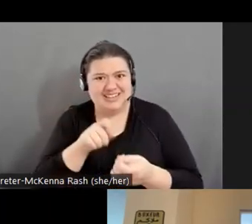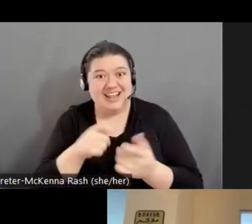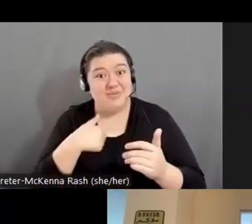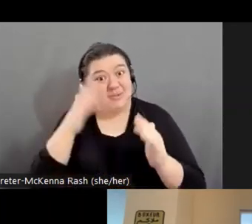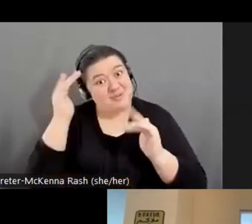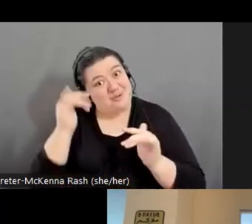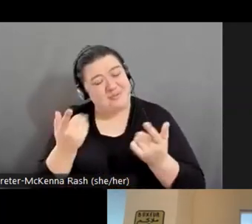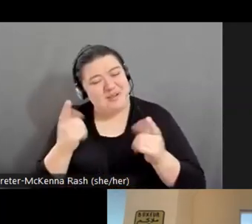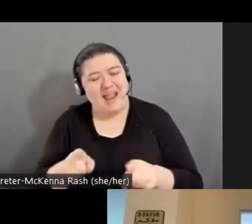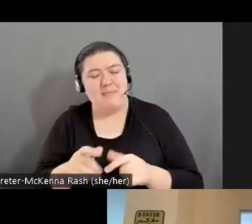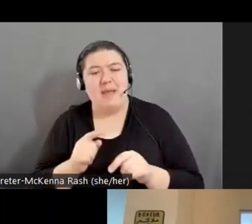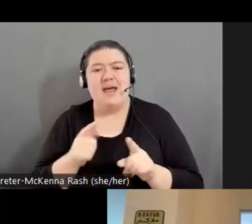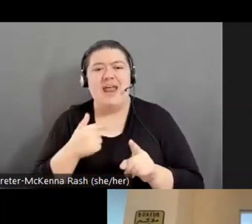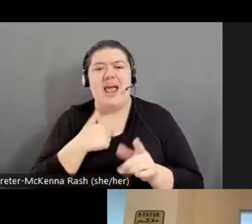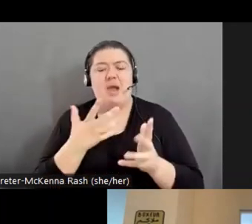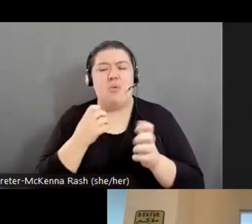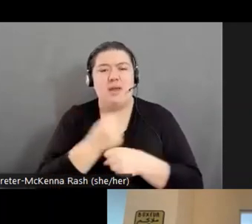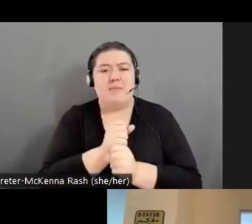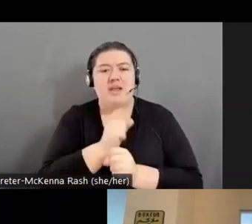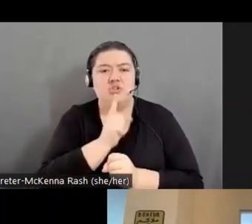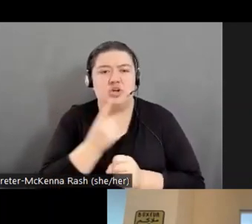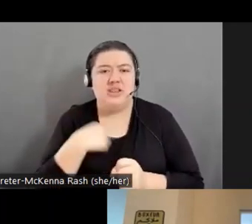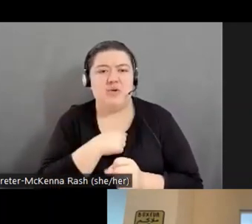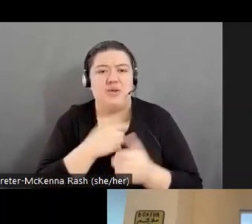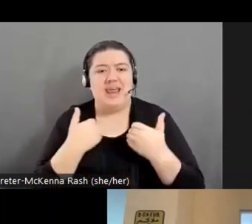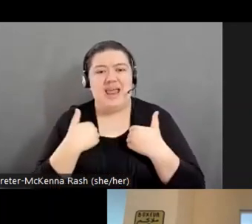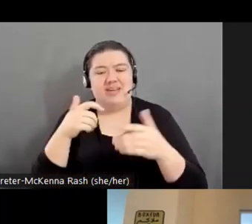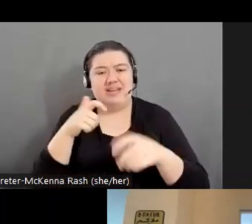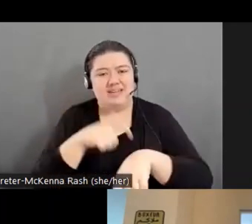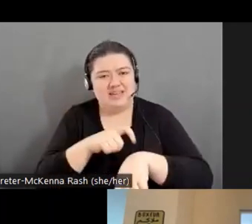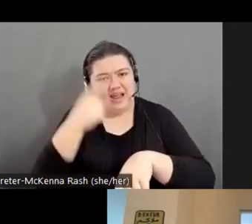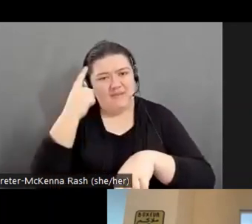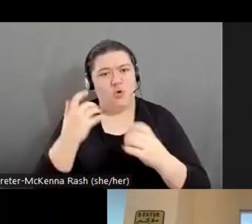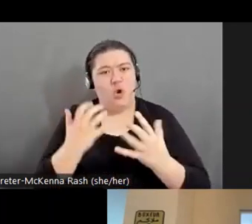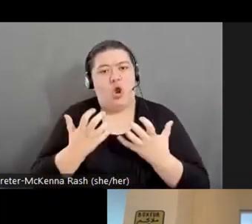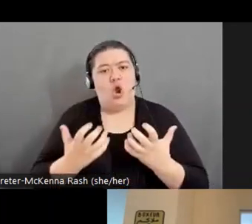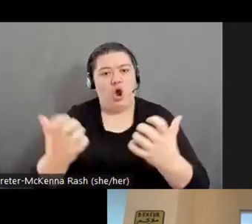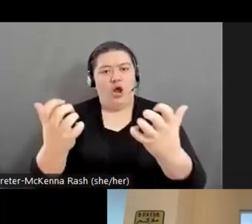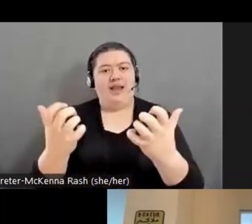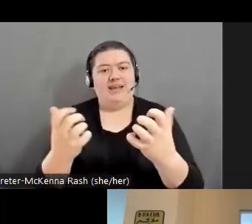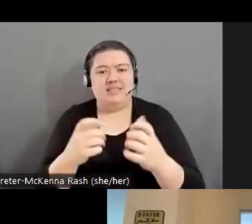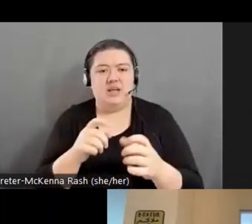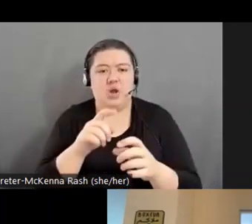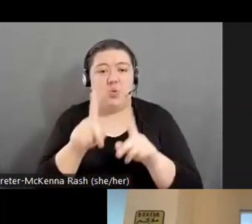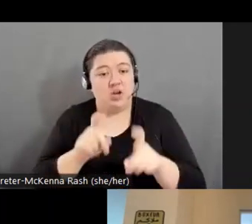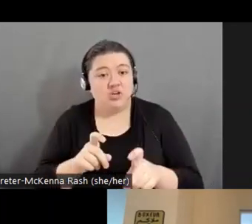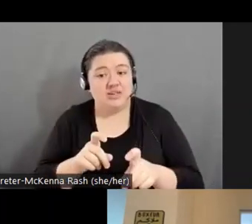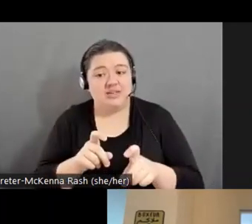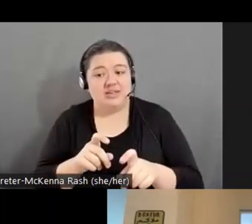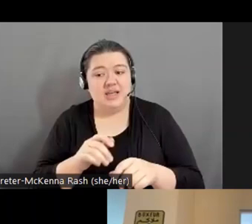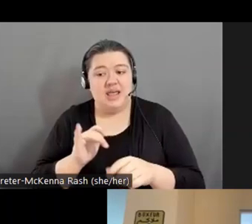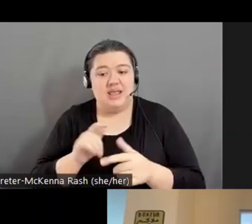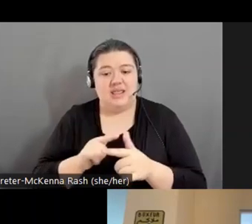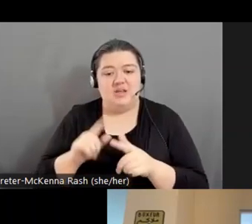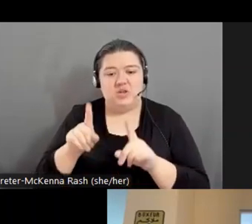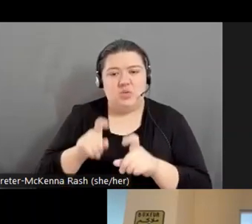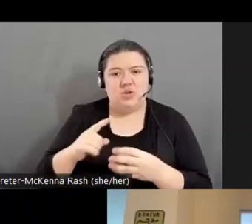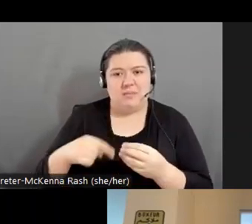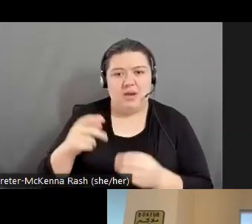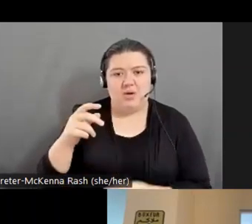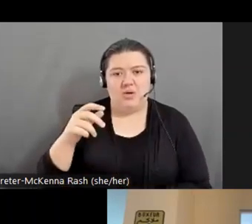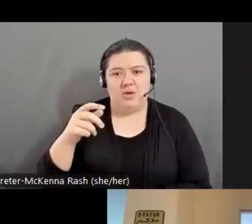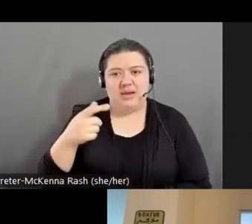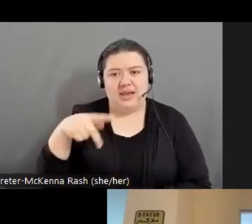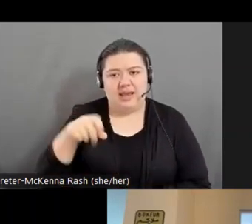hoping was going to happen, but I want to make sure that we leave time for audience questions. There's the question about gaps that